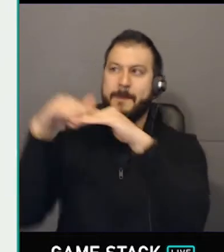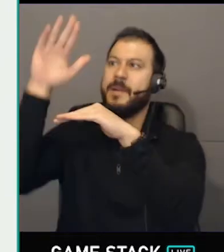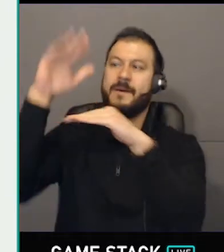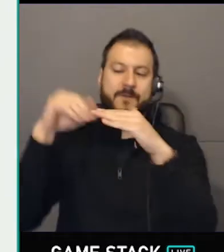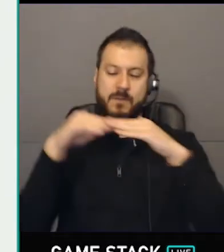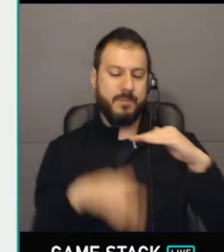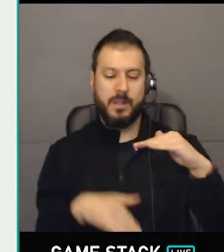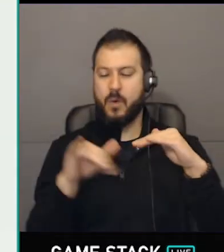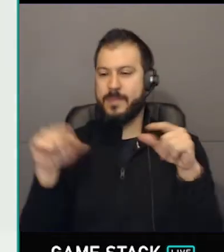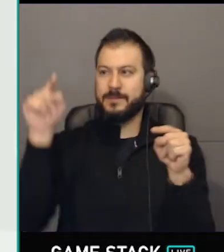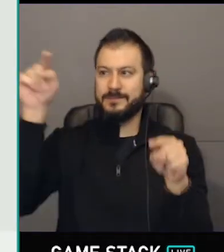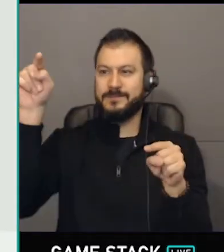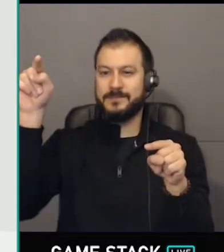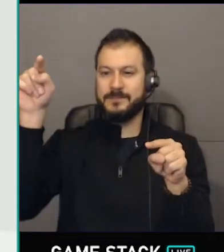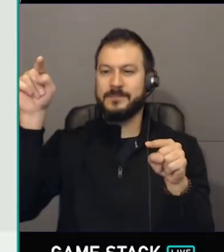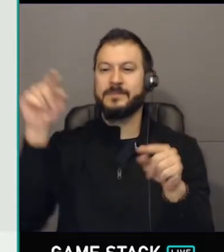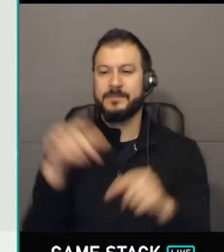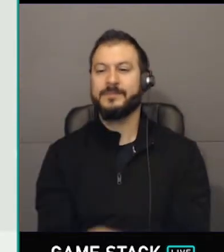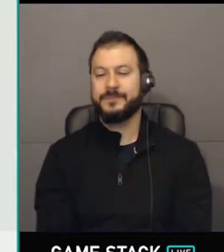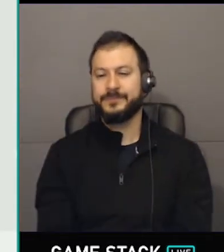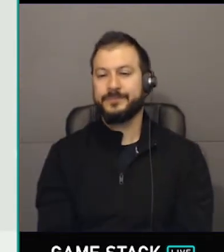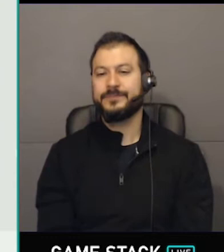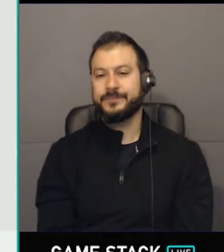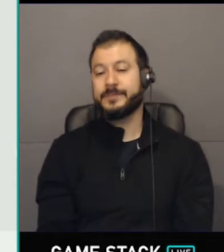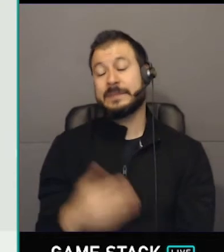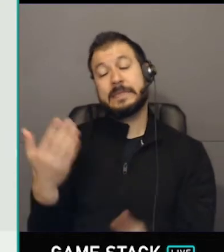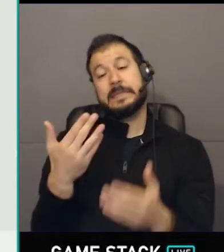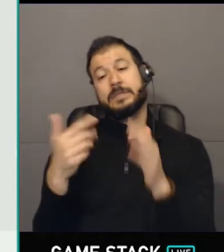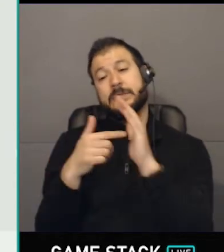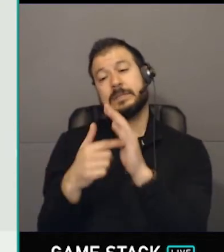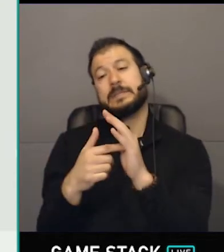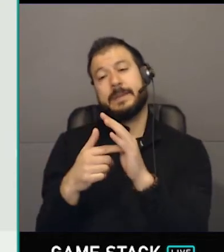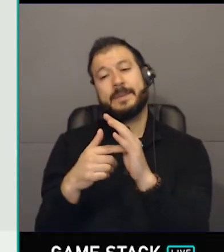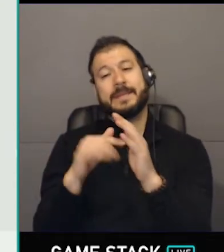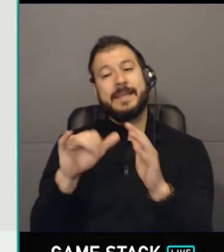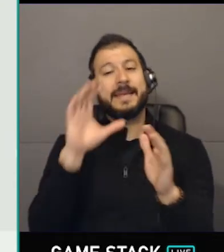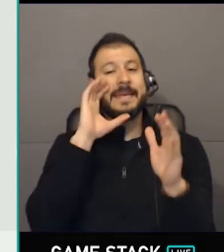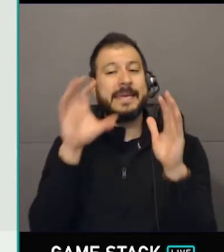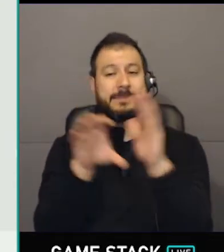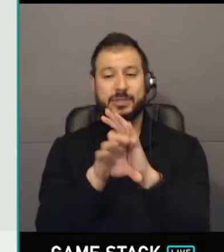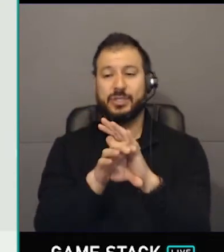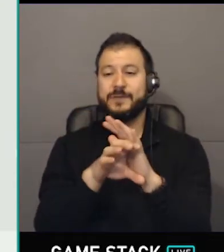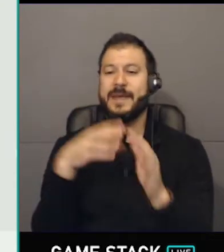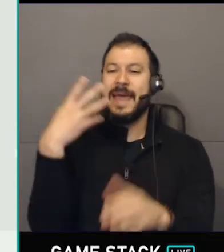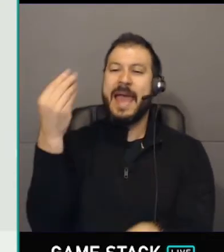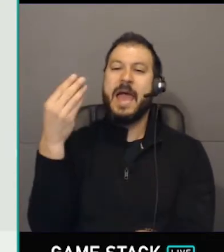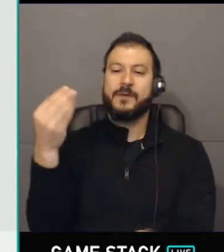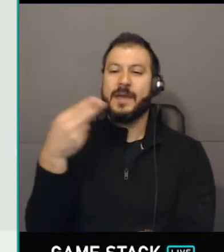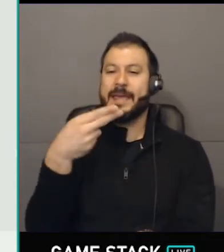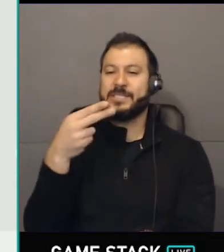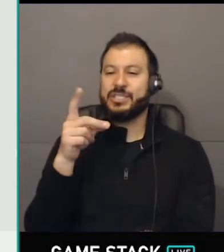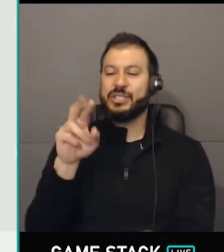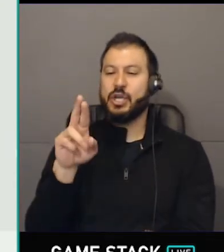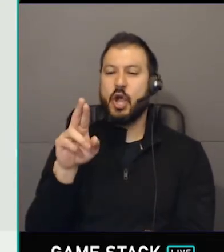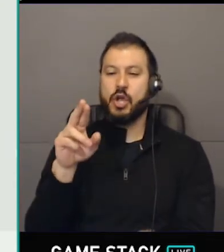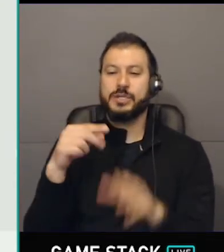luminance. Here's an example of a simulated image of an outdoor HDR scene that visualizes what clipping looks